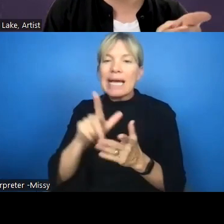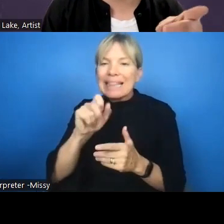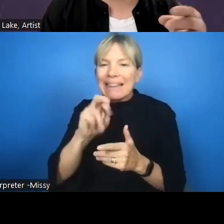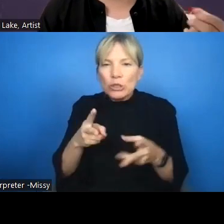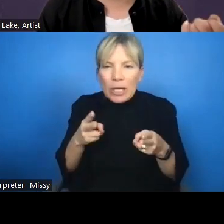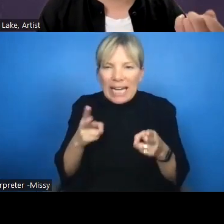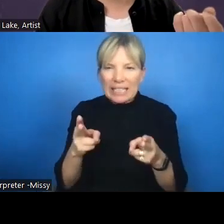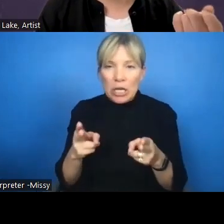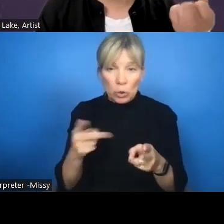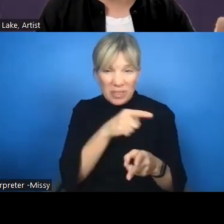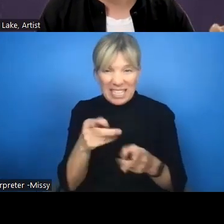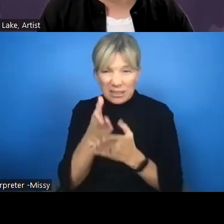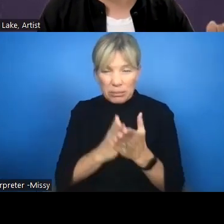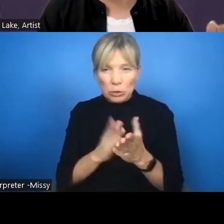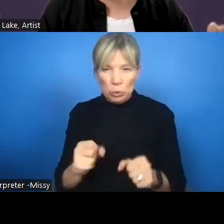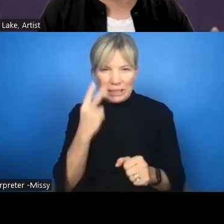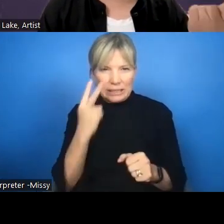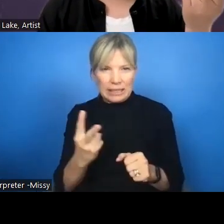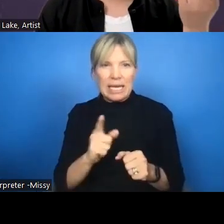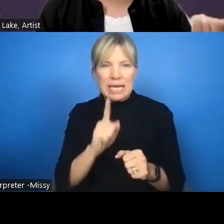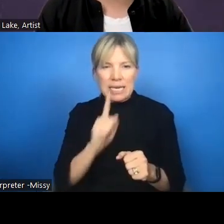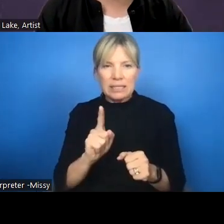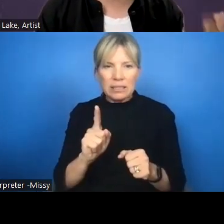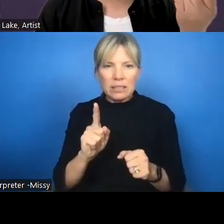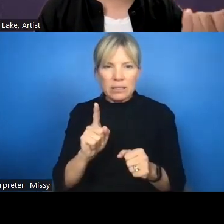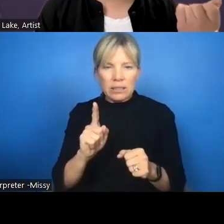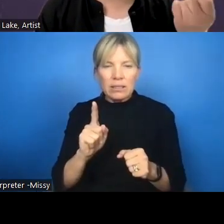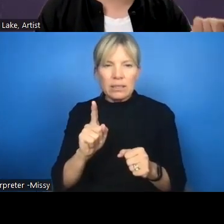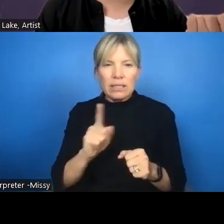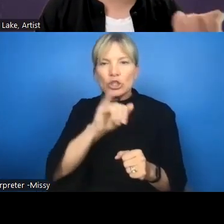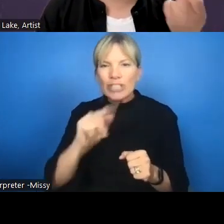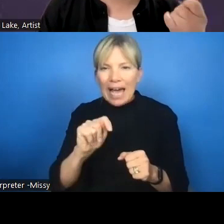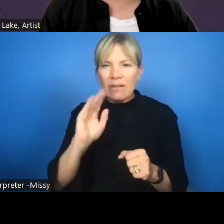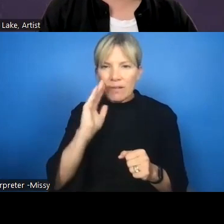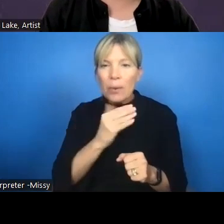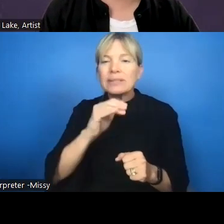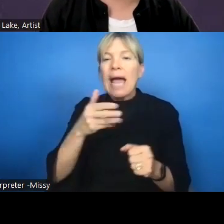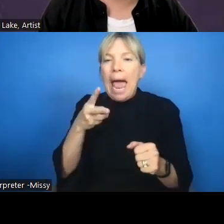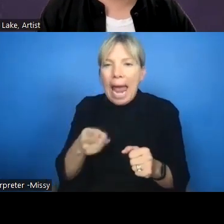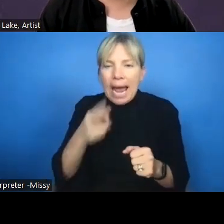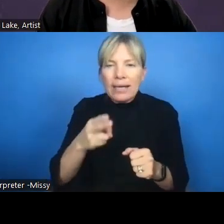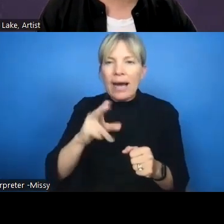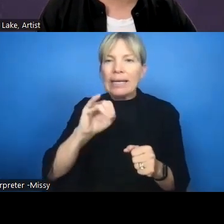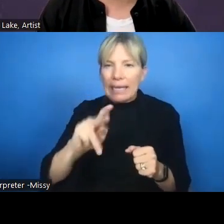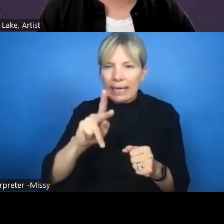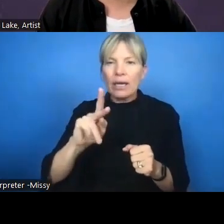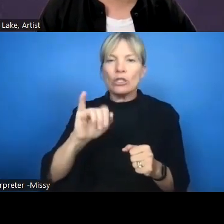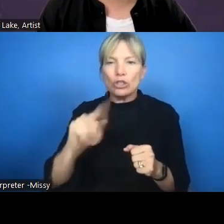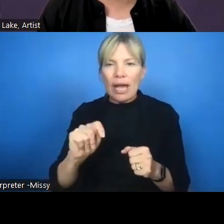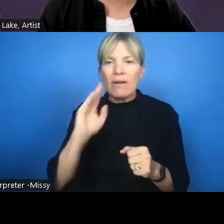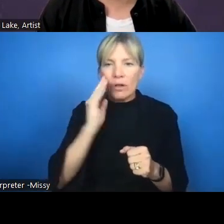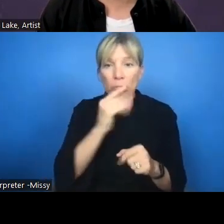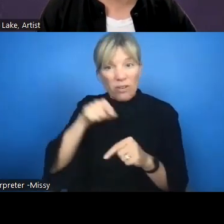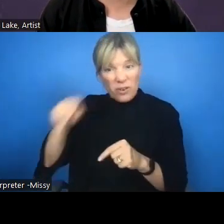piece we see is inkjet flowers, no, inkjet, hand-cut inkjet, but for this Argyle station, it's gonna